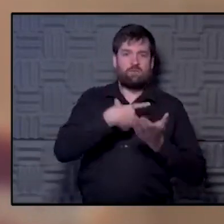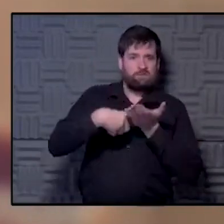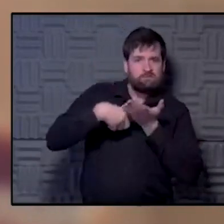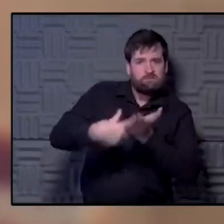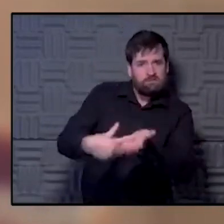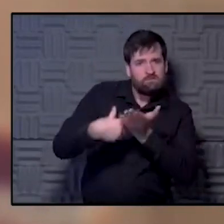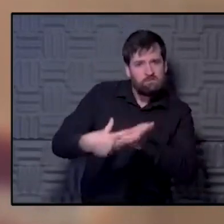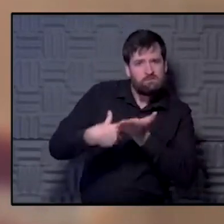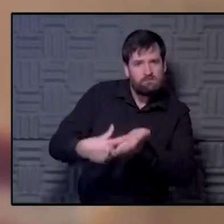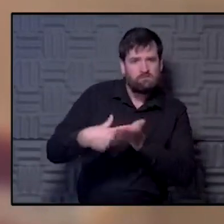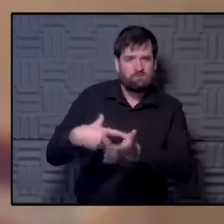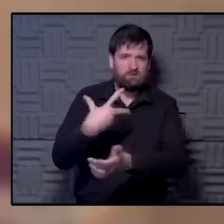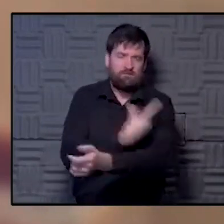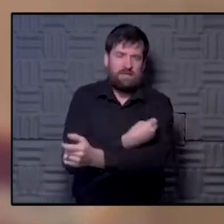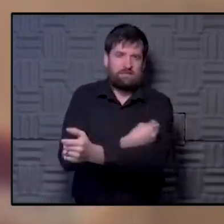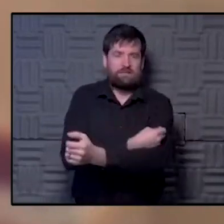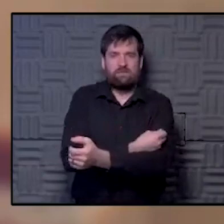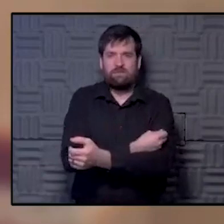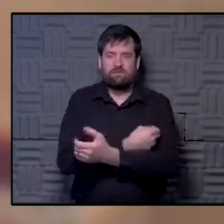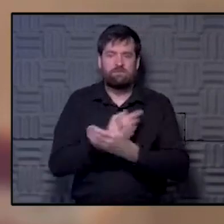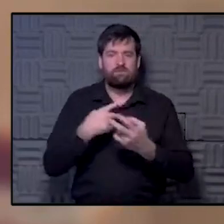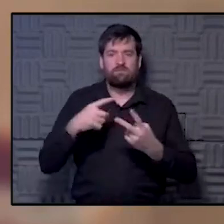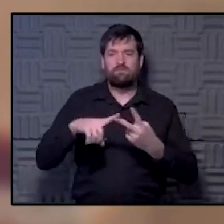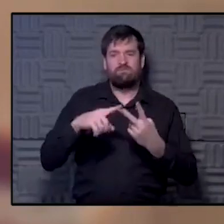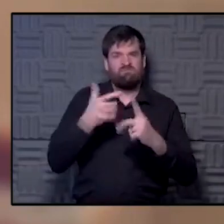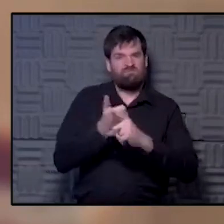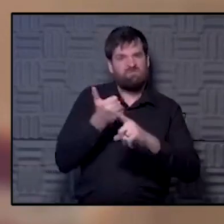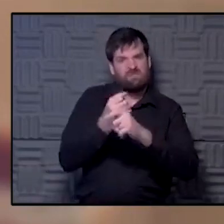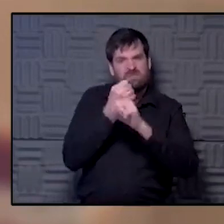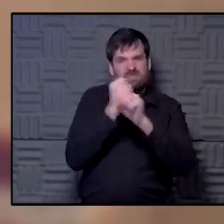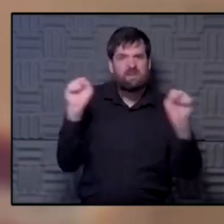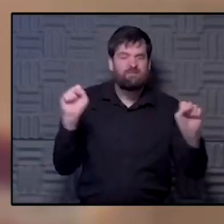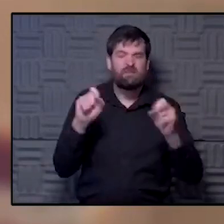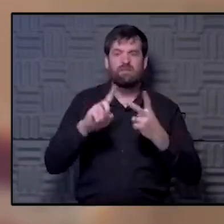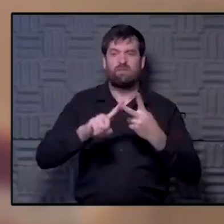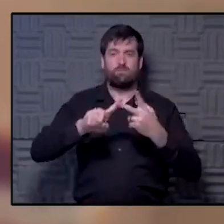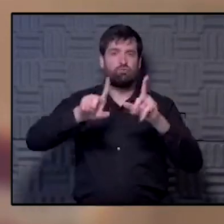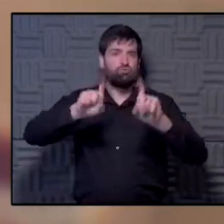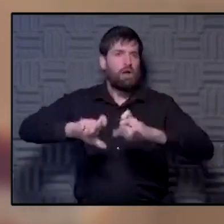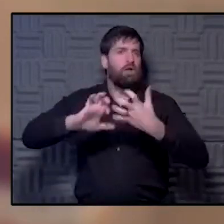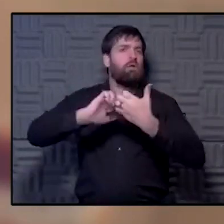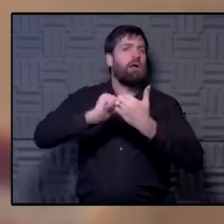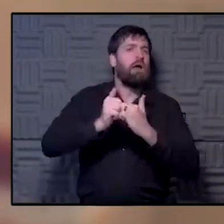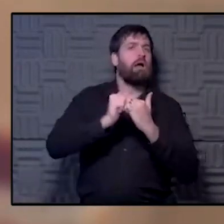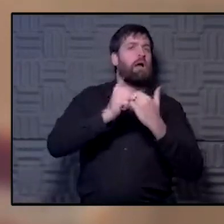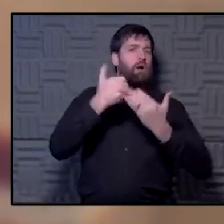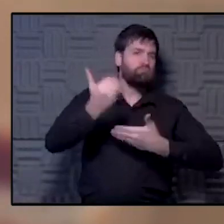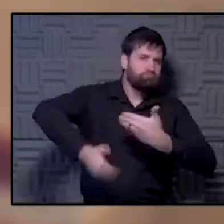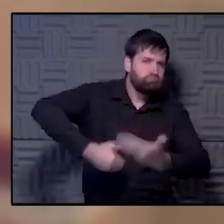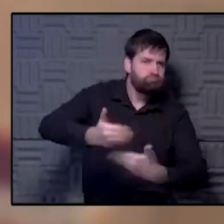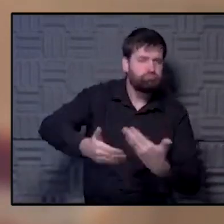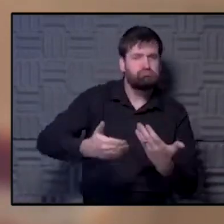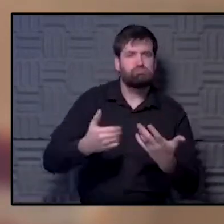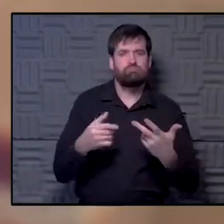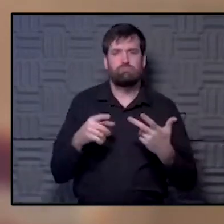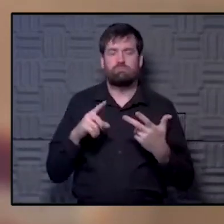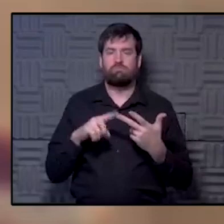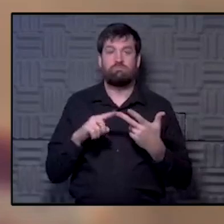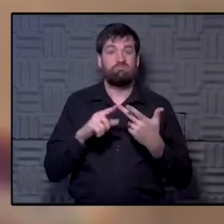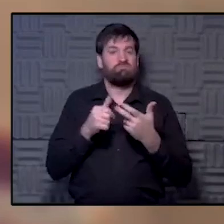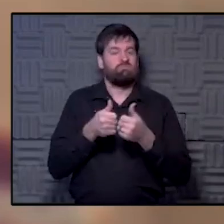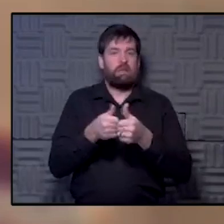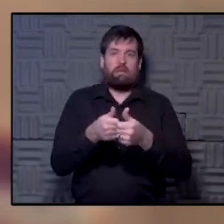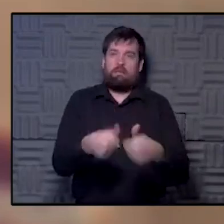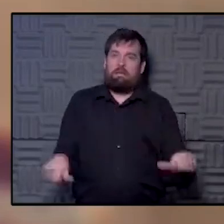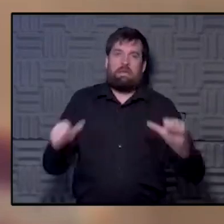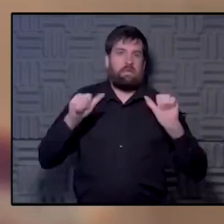the vaccine as much as possible, about the safety, about how the trials were conducted, and about any